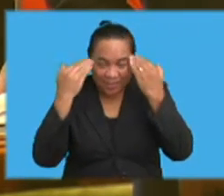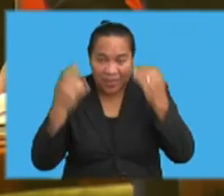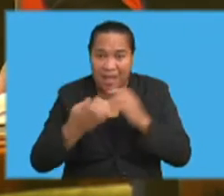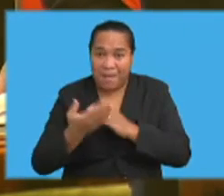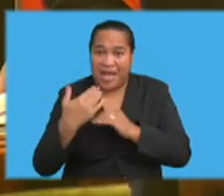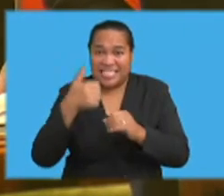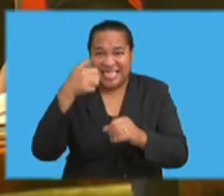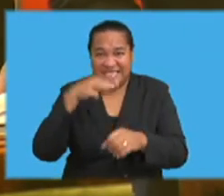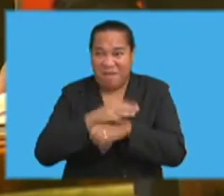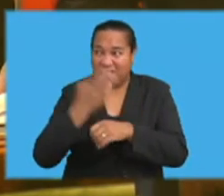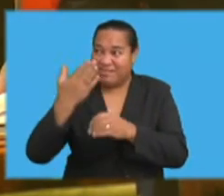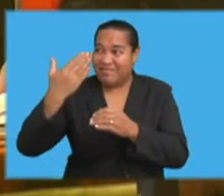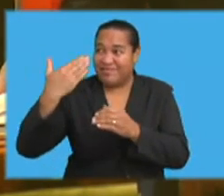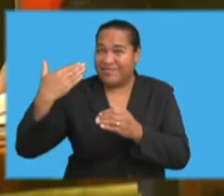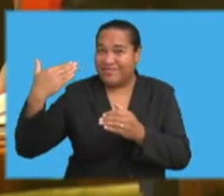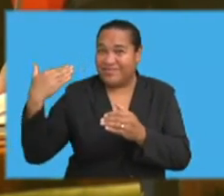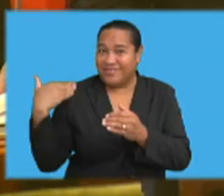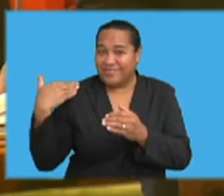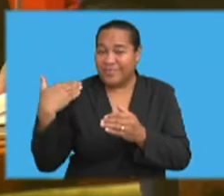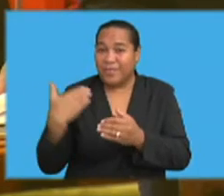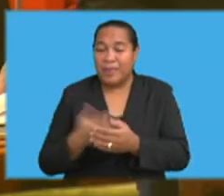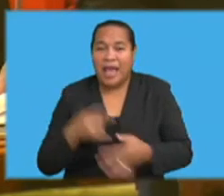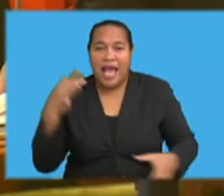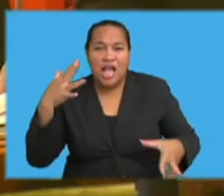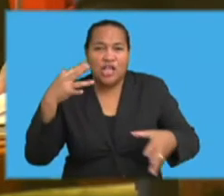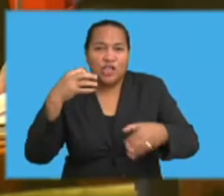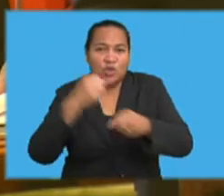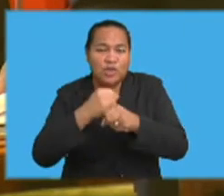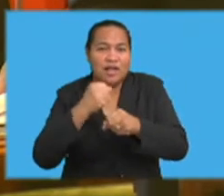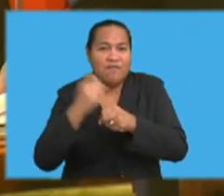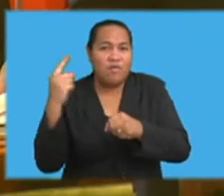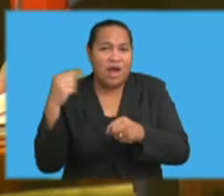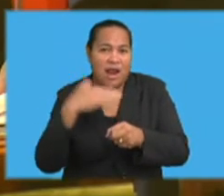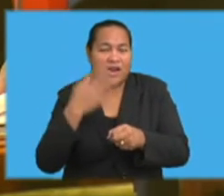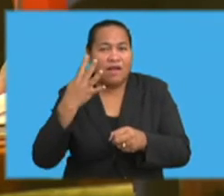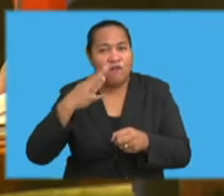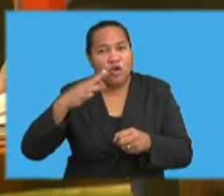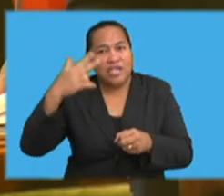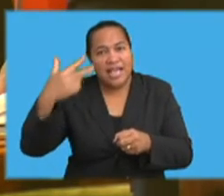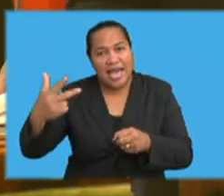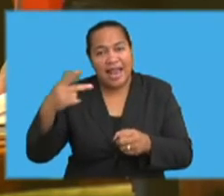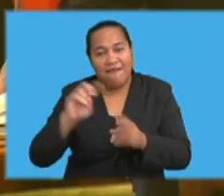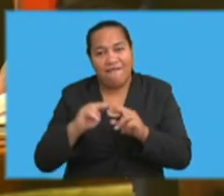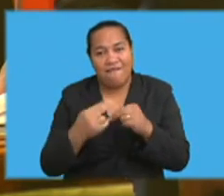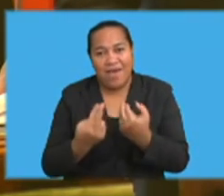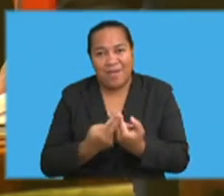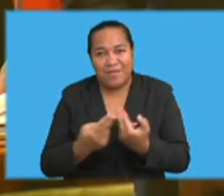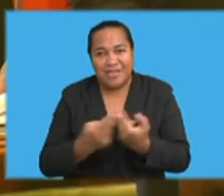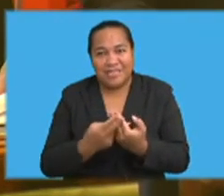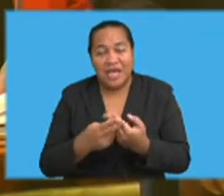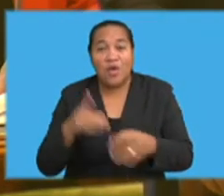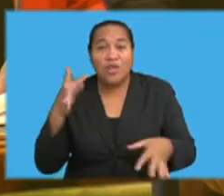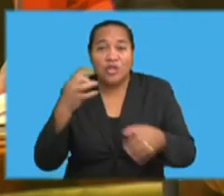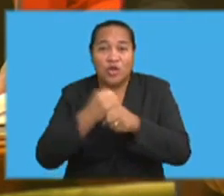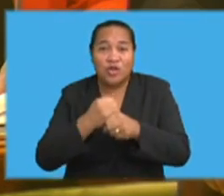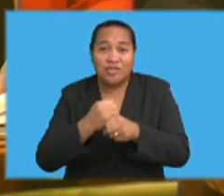months alone, Madam Speaker, a total of 148 families with a total